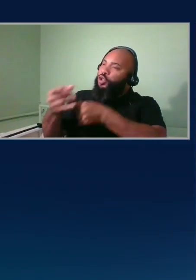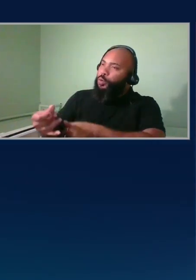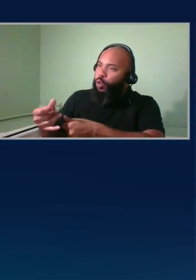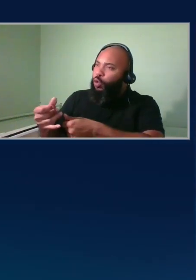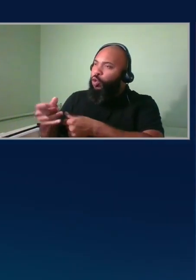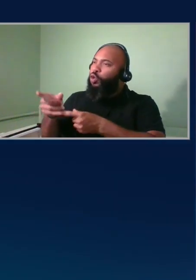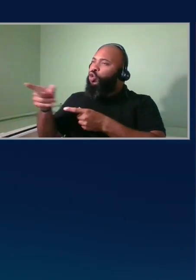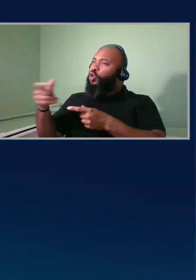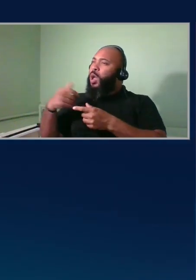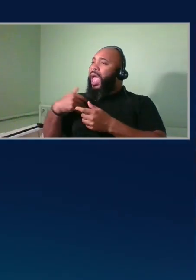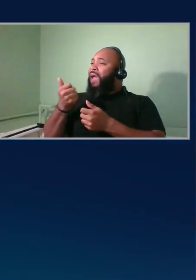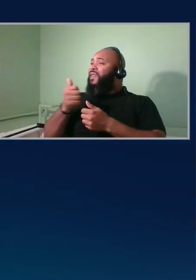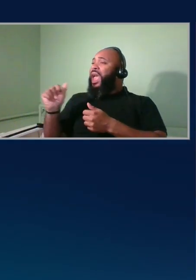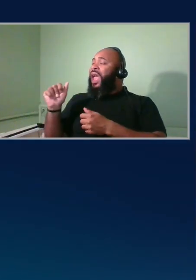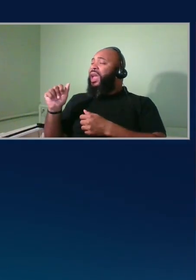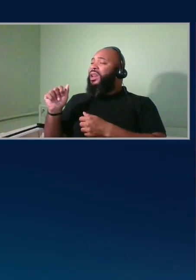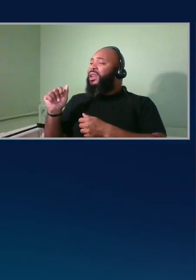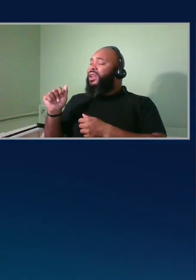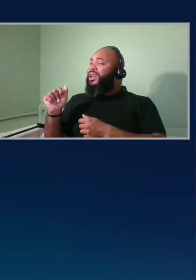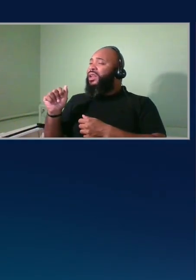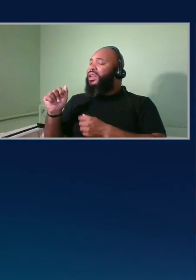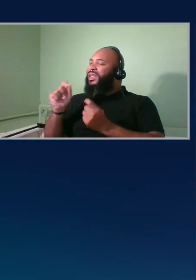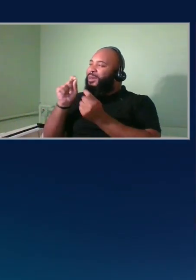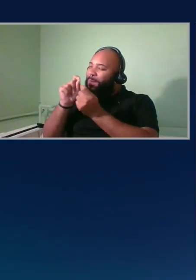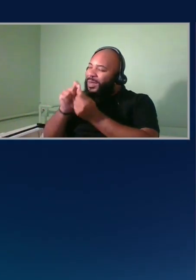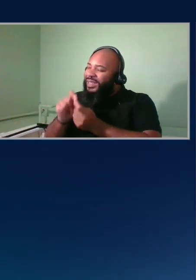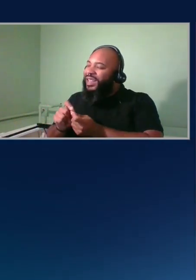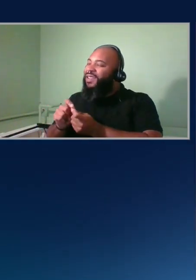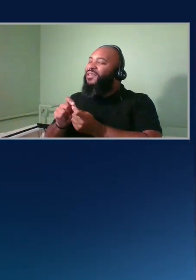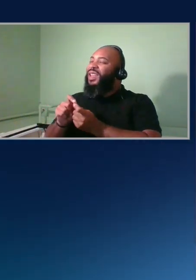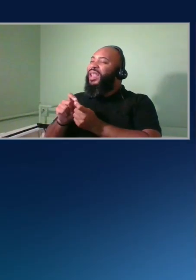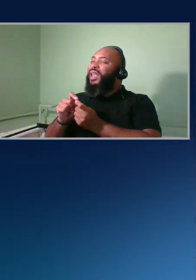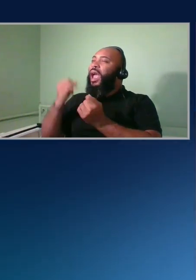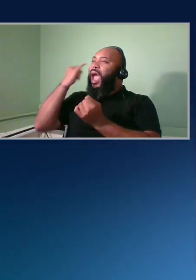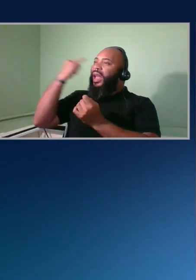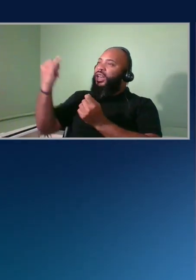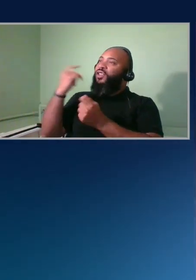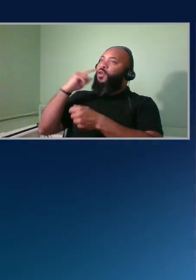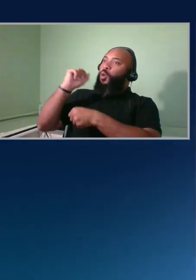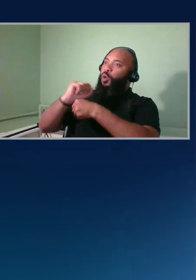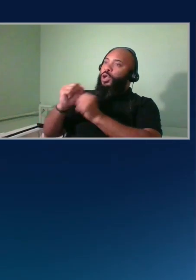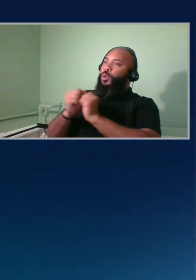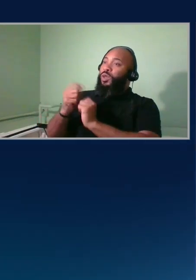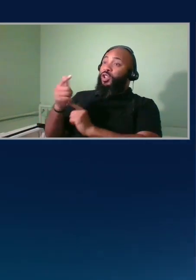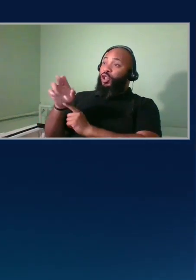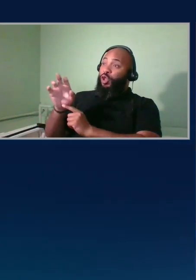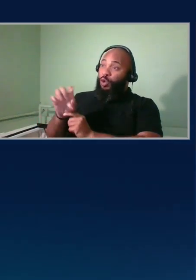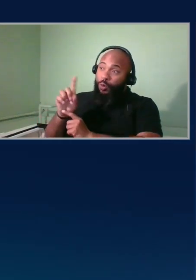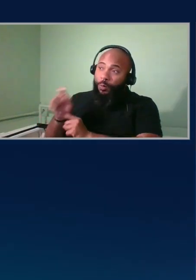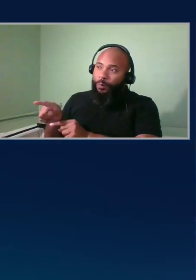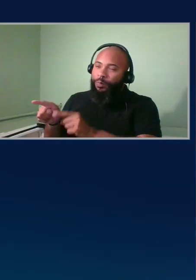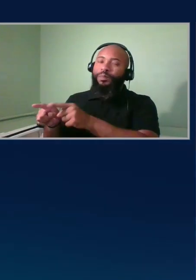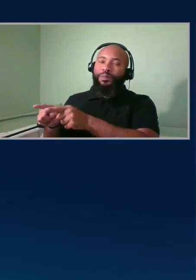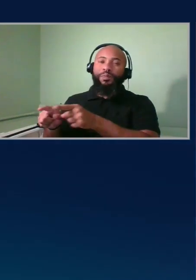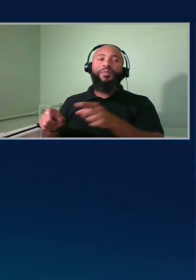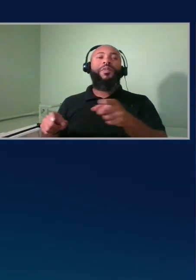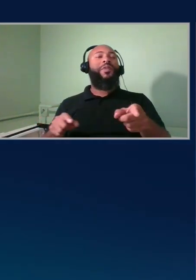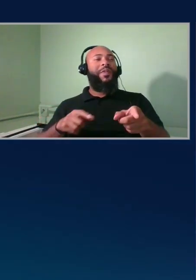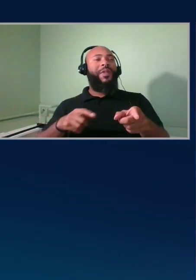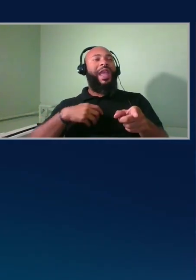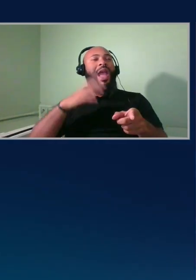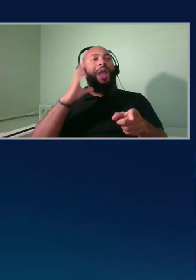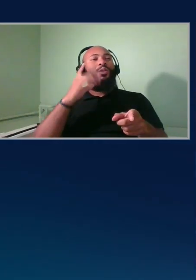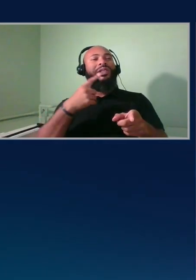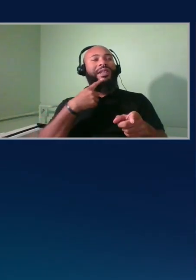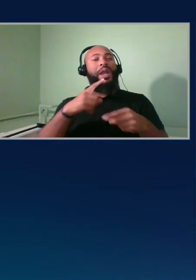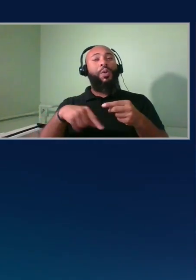you have any specifically for working with Glue? So I would say when you give your prompt to generate,